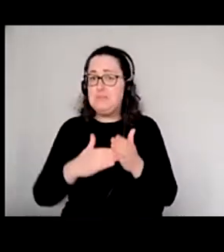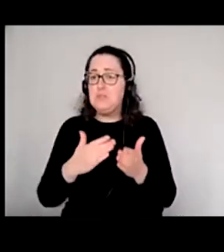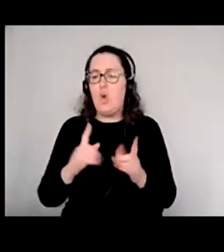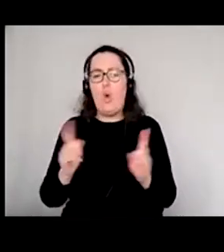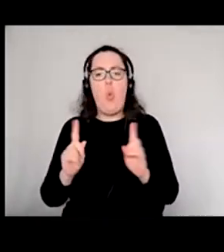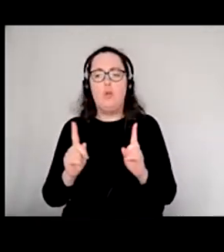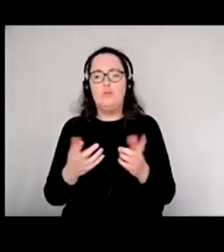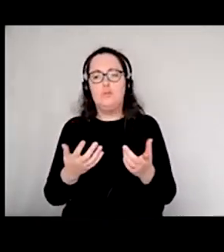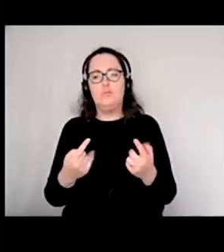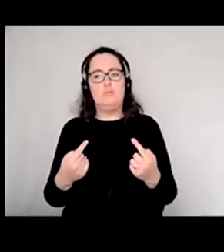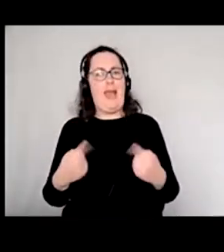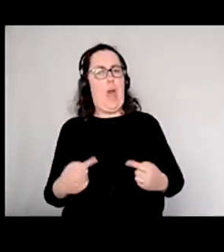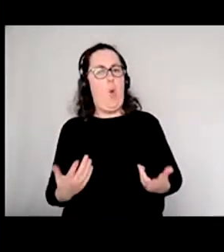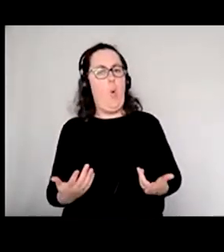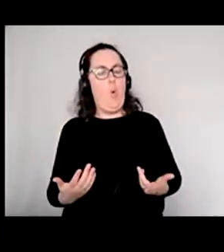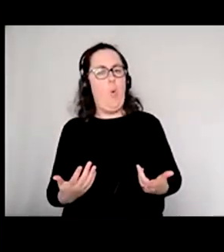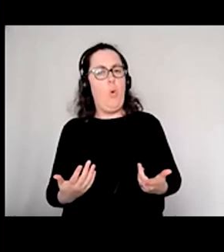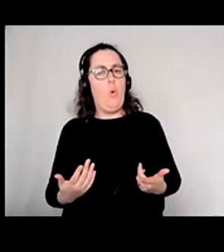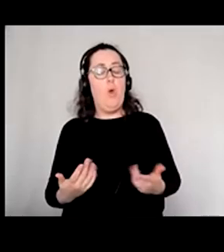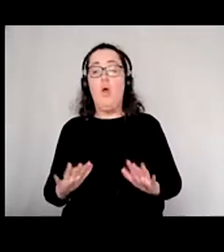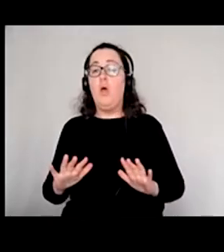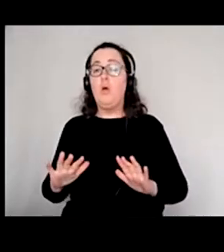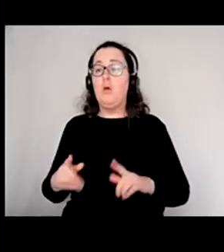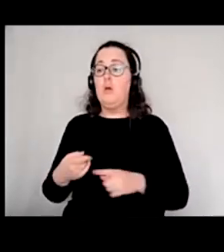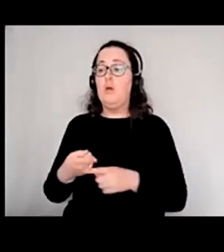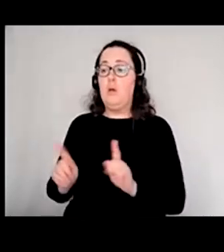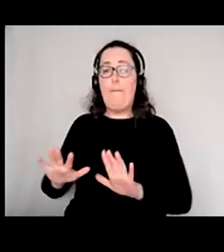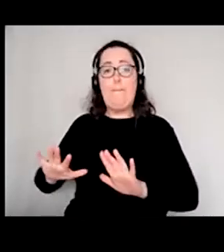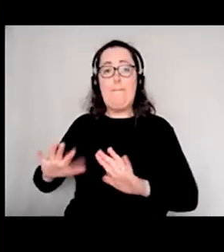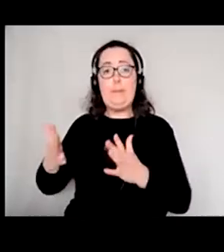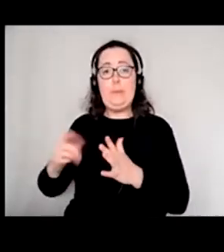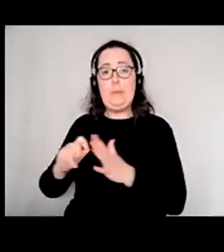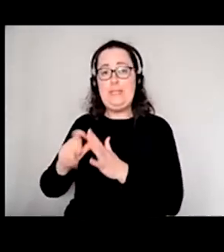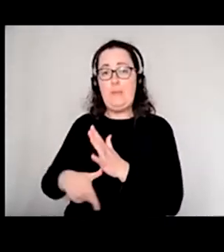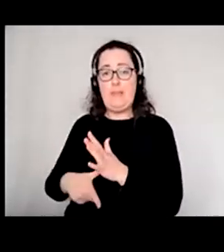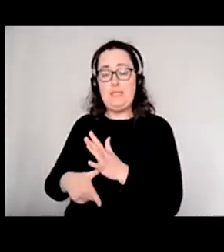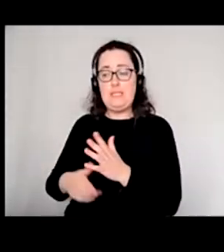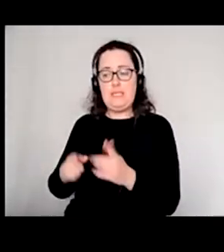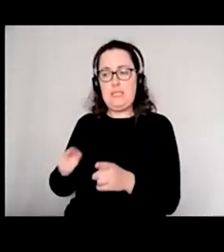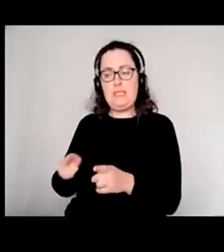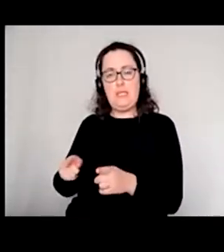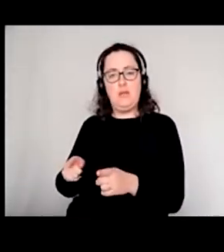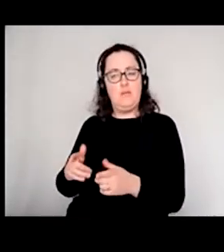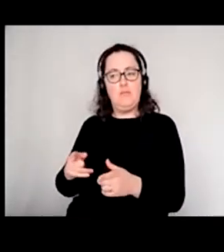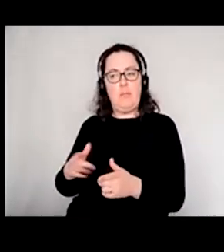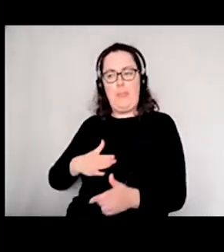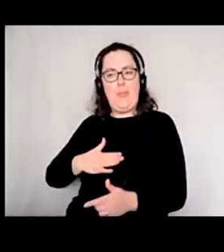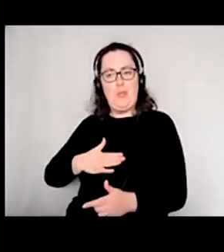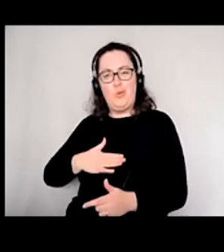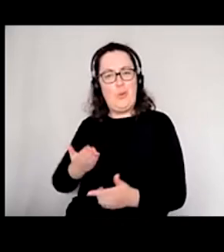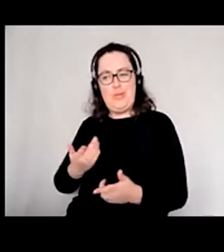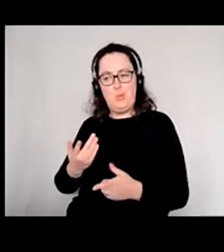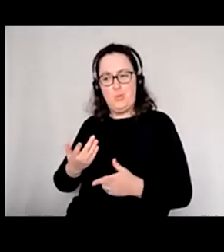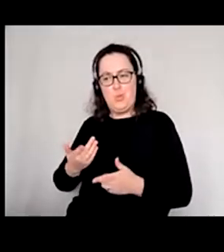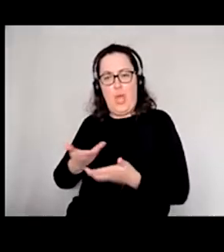legitimate. And people who don't have a disability, who aren't disabled, don't have to have this conversation, don't have to have this